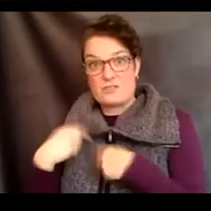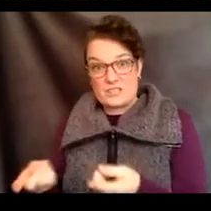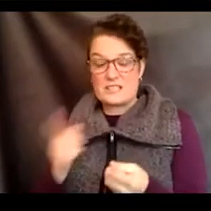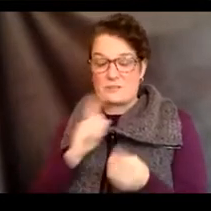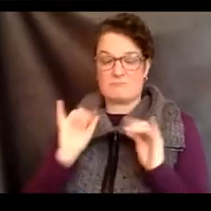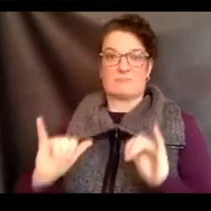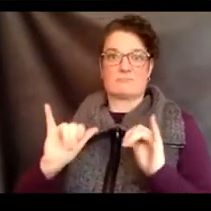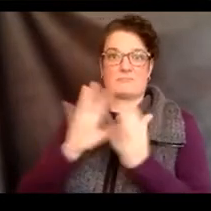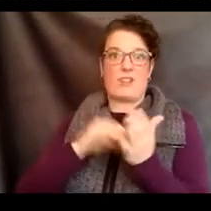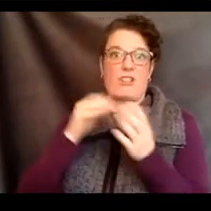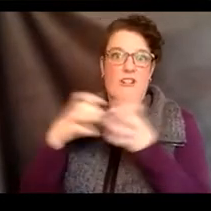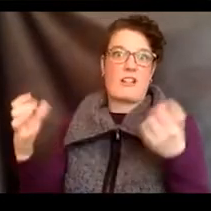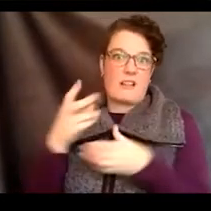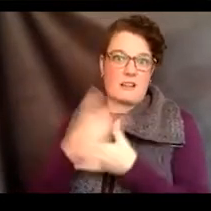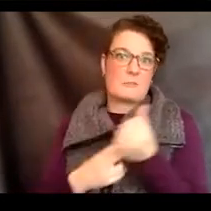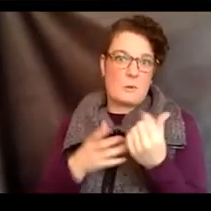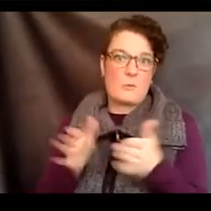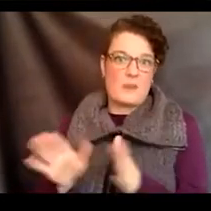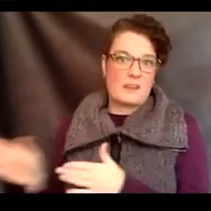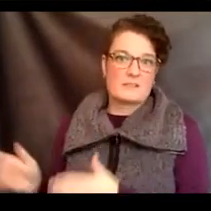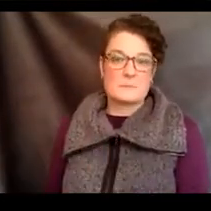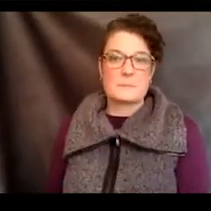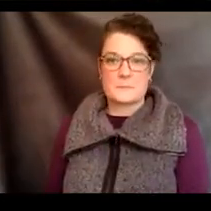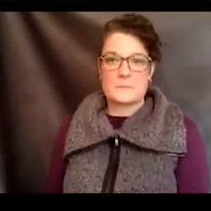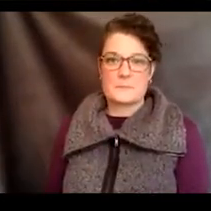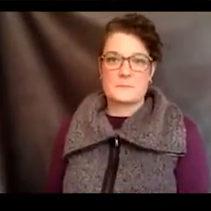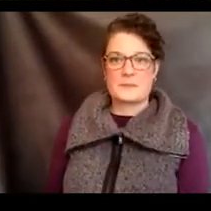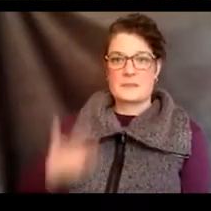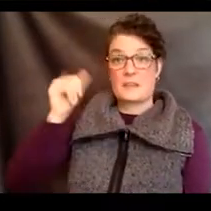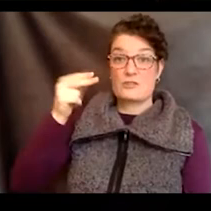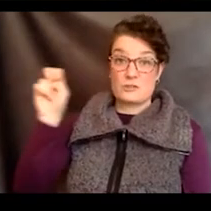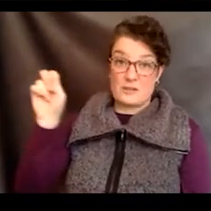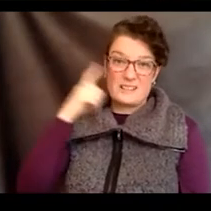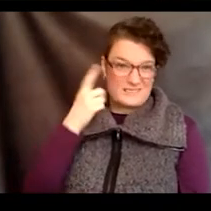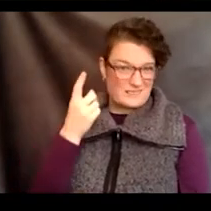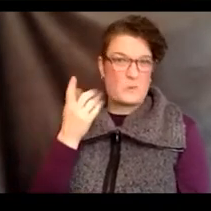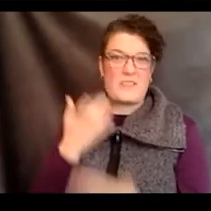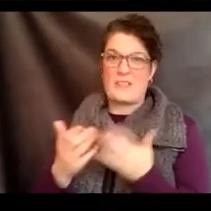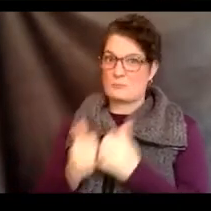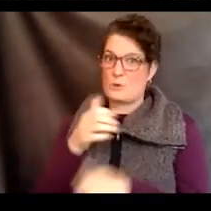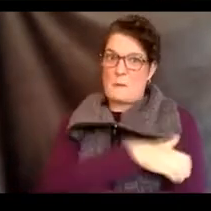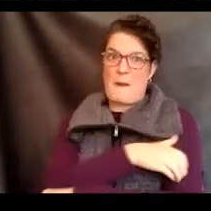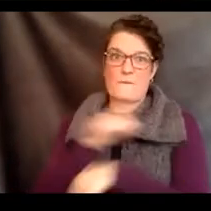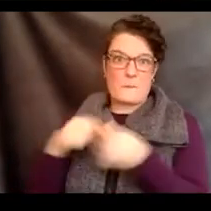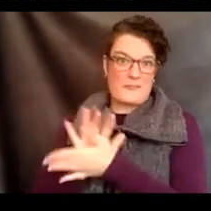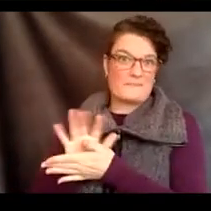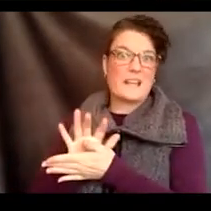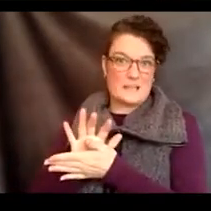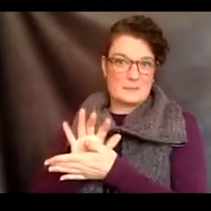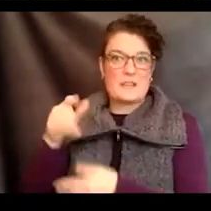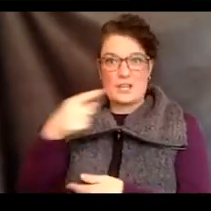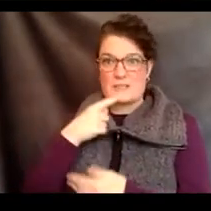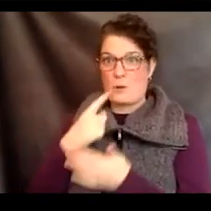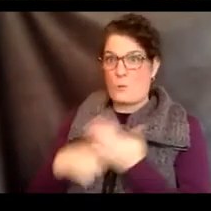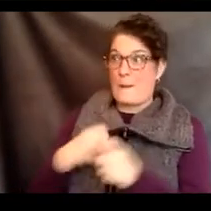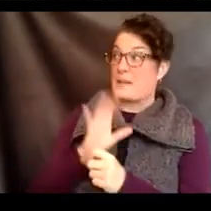eye-opening in both respects. Yeah, I think that's one of the things that's most powerful about the film too, is that sense, like you said, you know, that what makes my